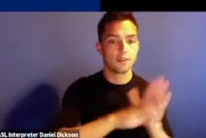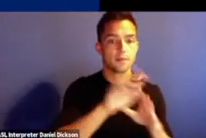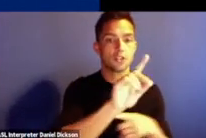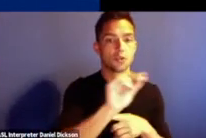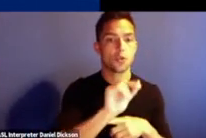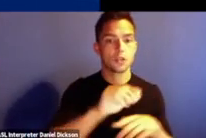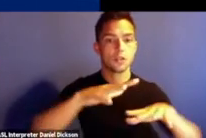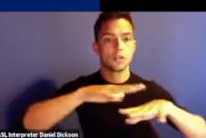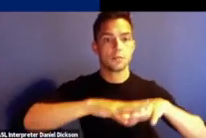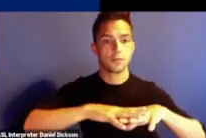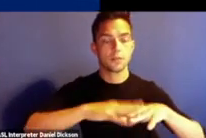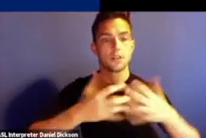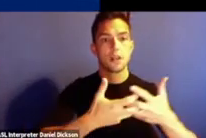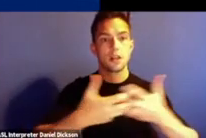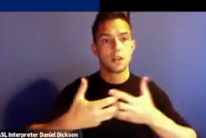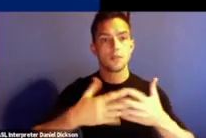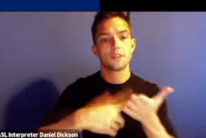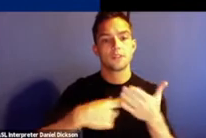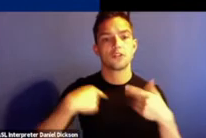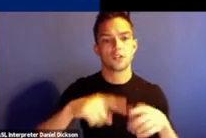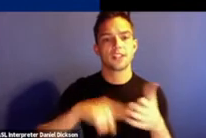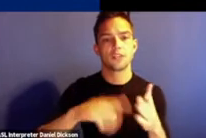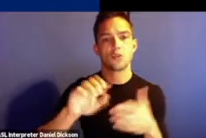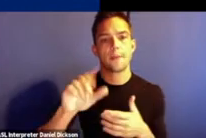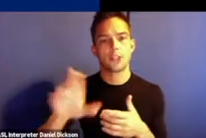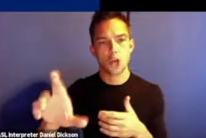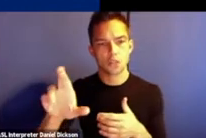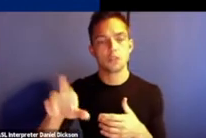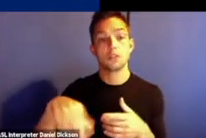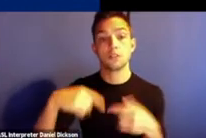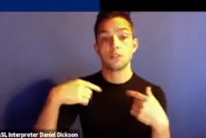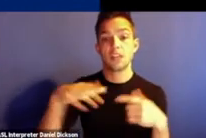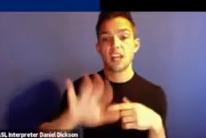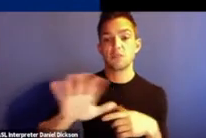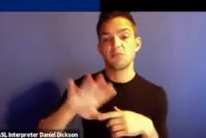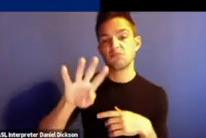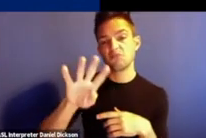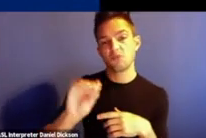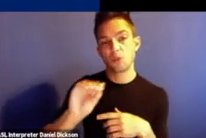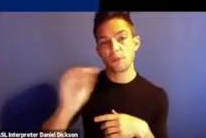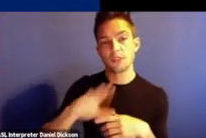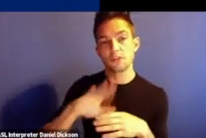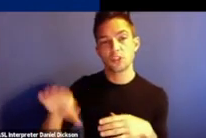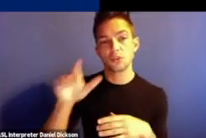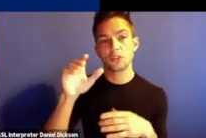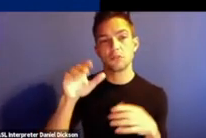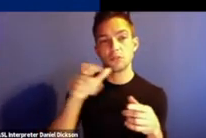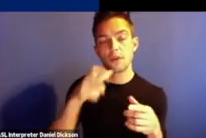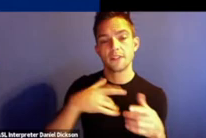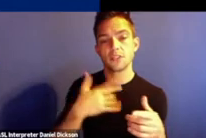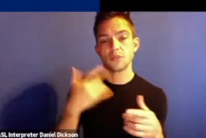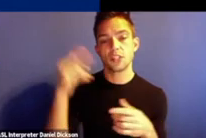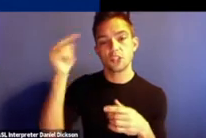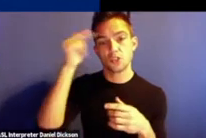disorders that have been discussed during this webinar. It's estimated that approximately 40% of children with sensory neural hearing